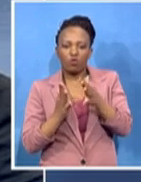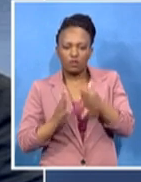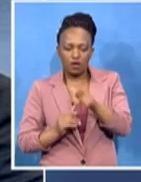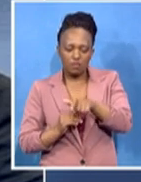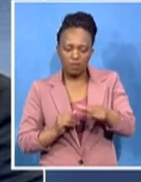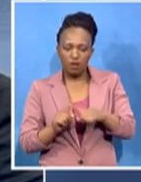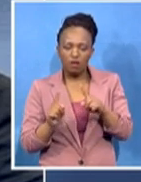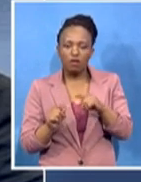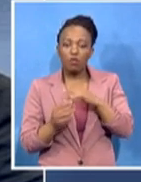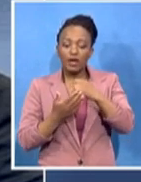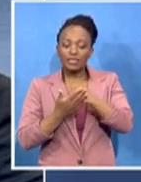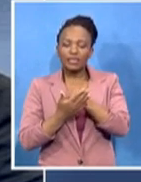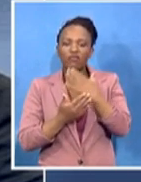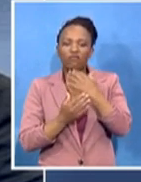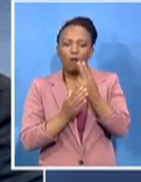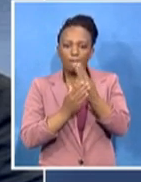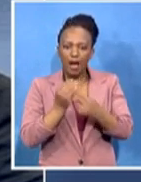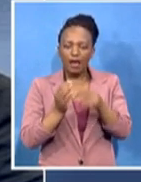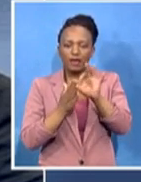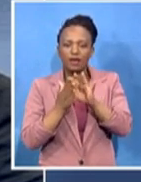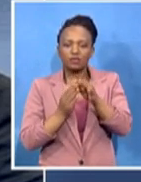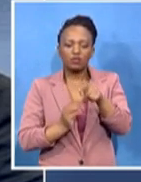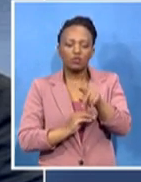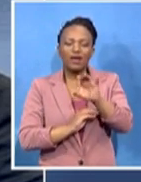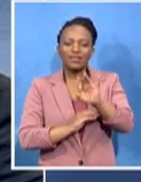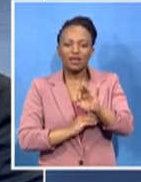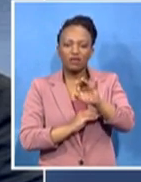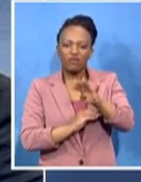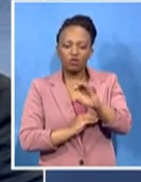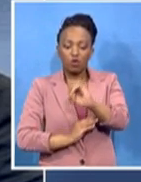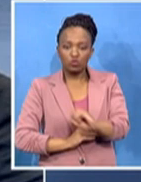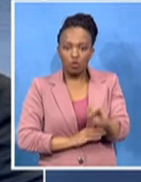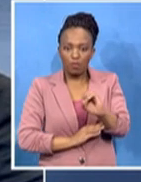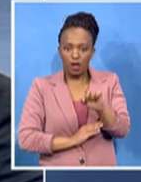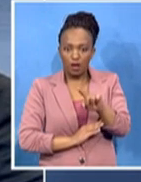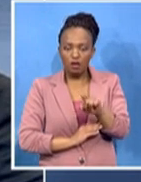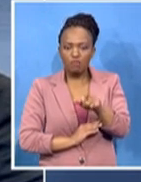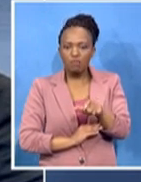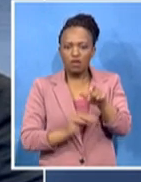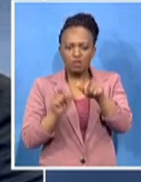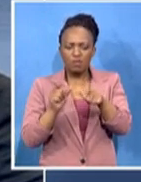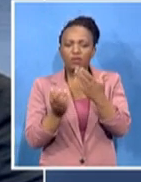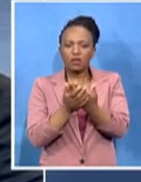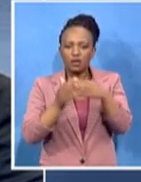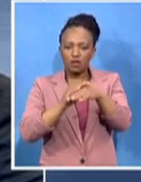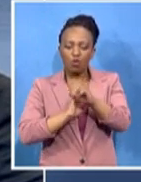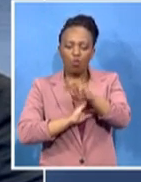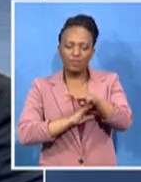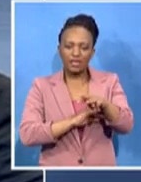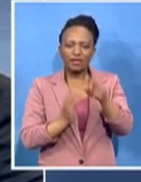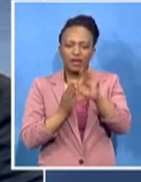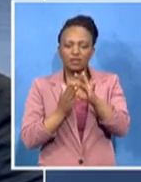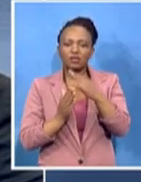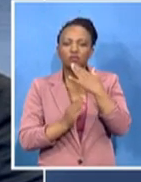the 3rd and the 4th of October. So people can go to our website, elections.org.za, type in their ID number, and